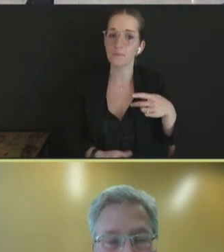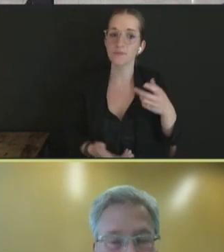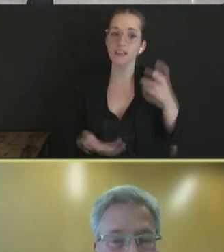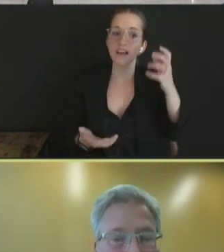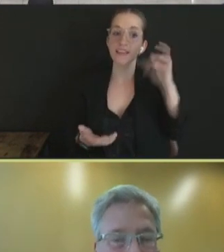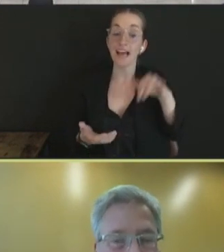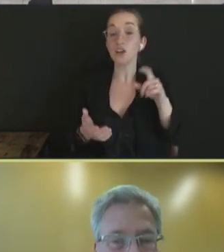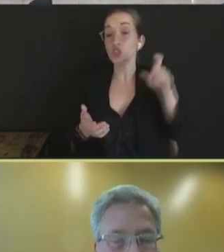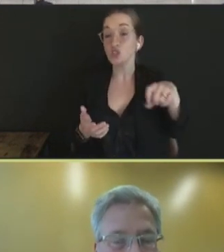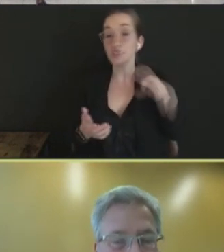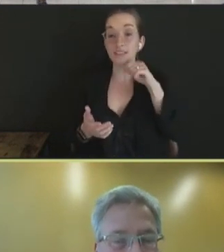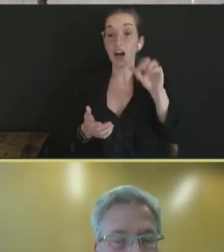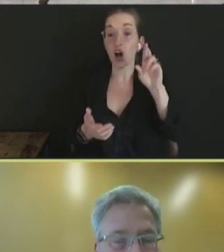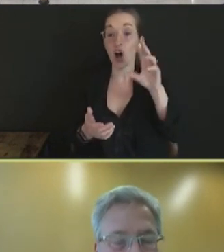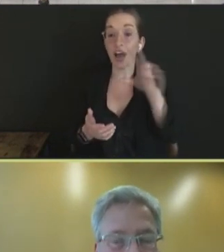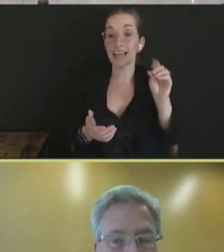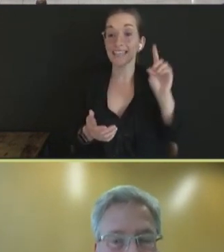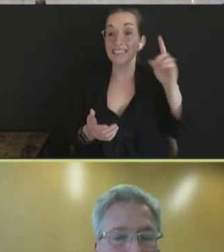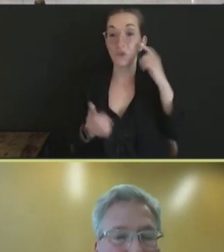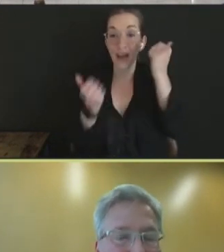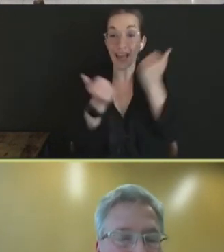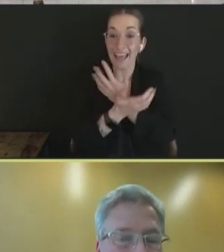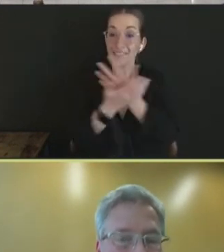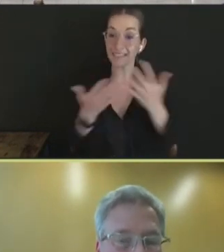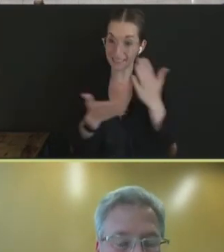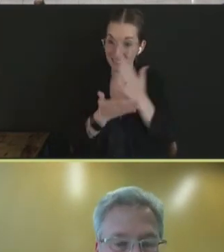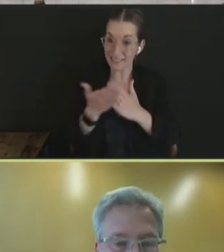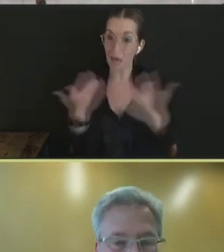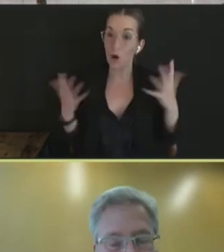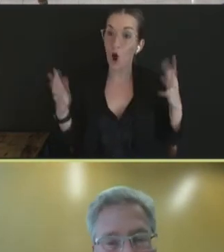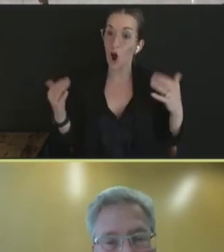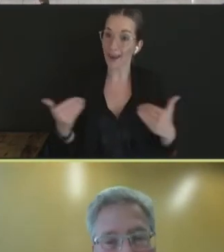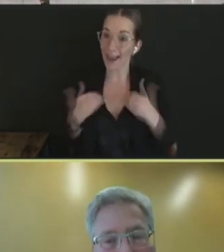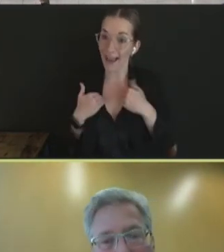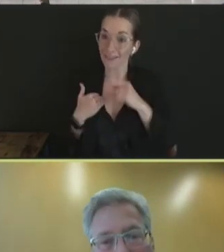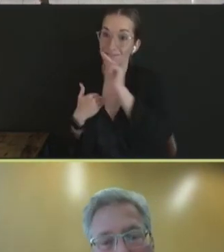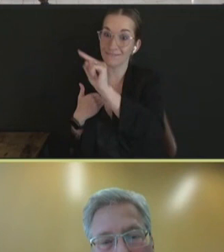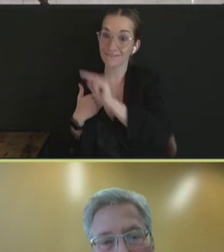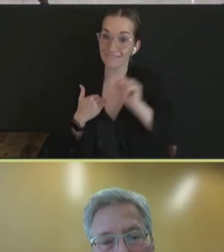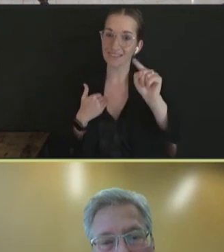for everything, but in fact should have a differential approach,